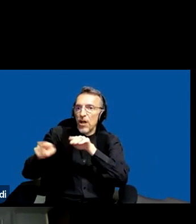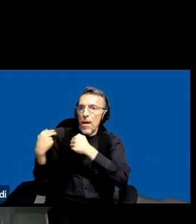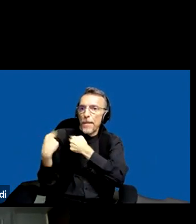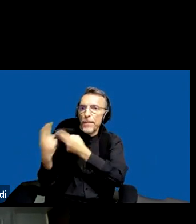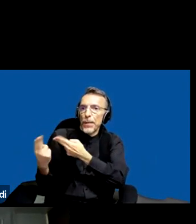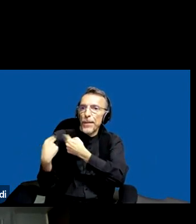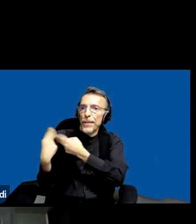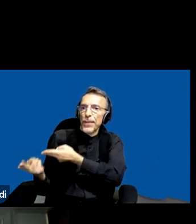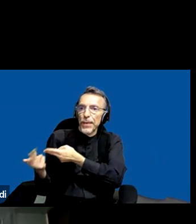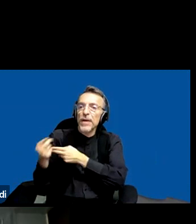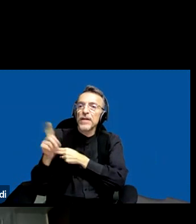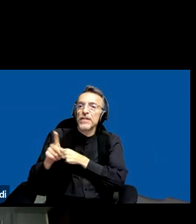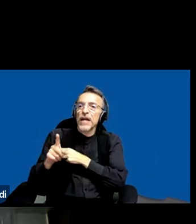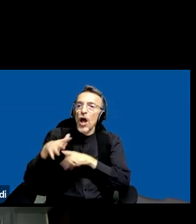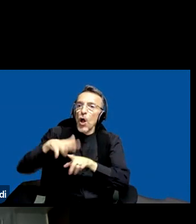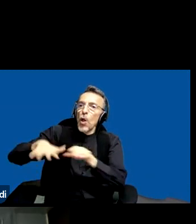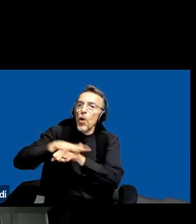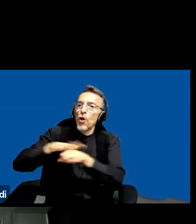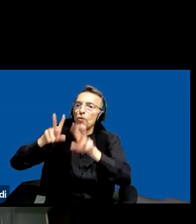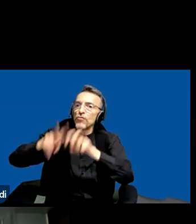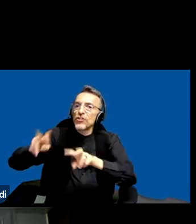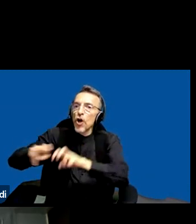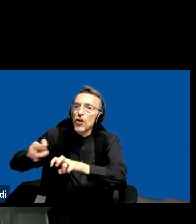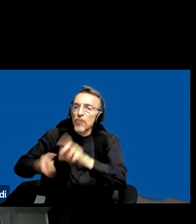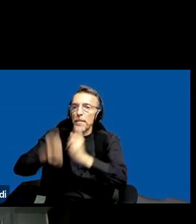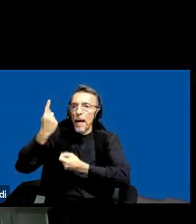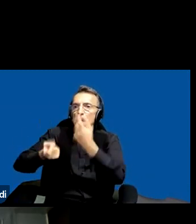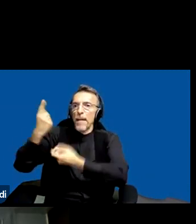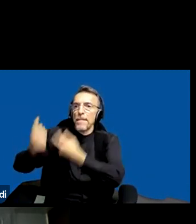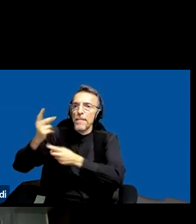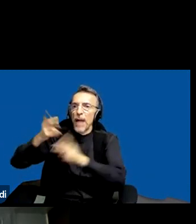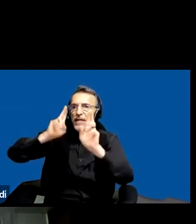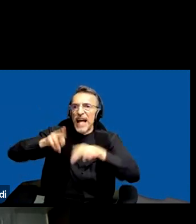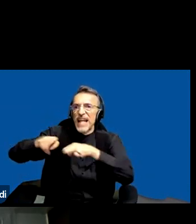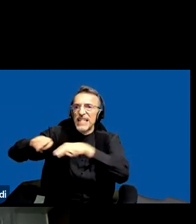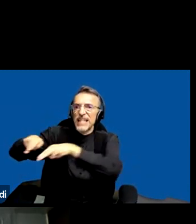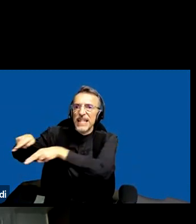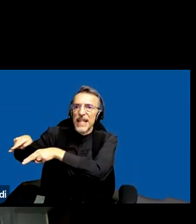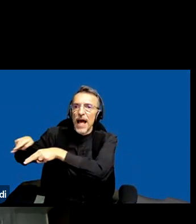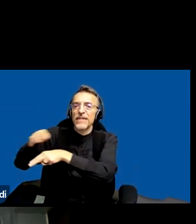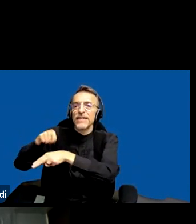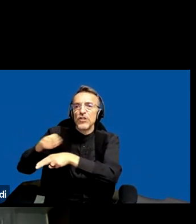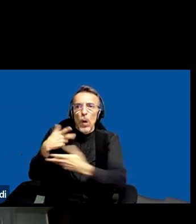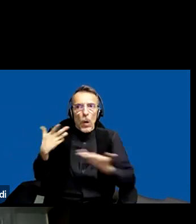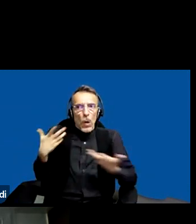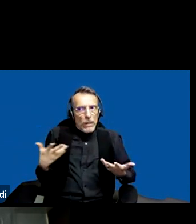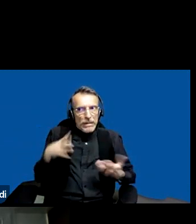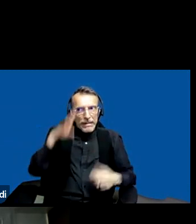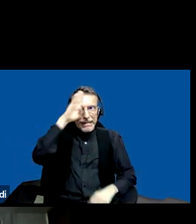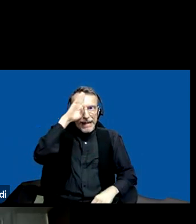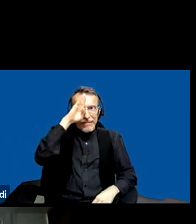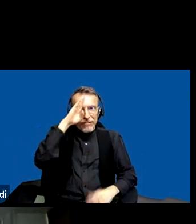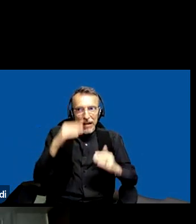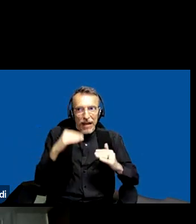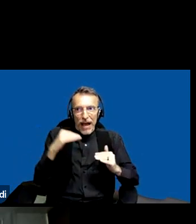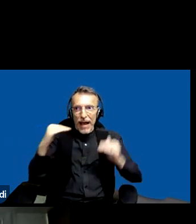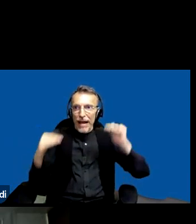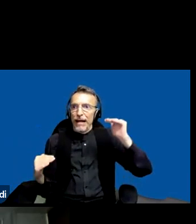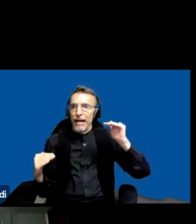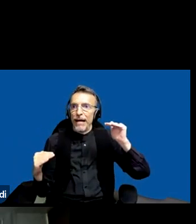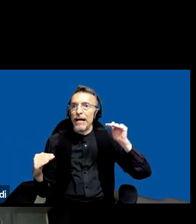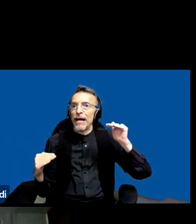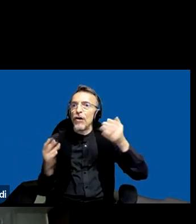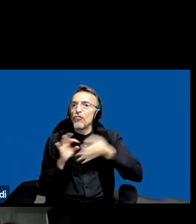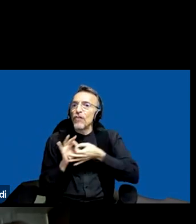the deaths of local researchers shot up. And I think there is a danger of these unequal relationships